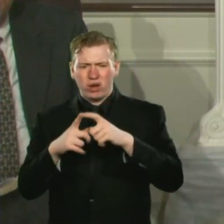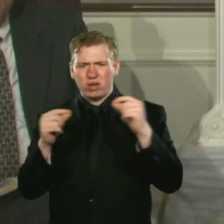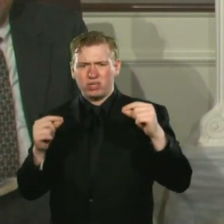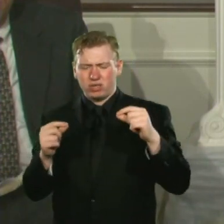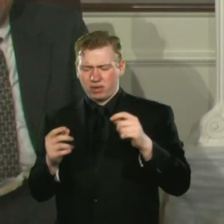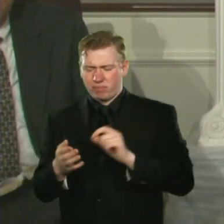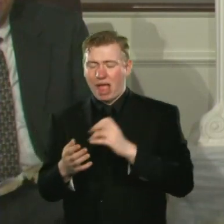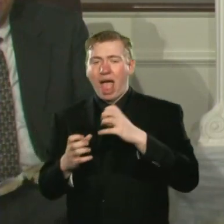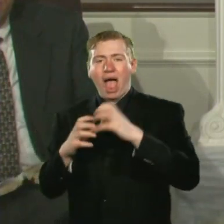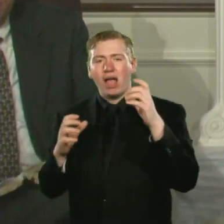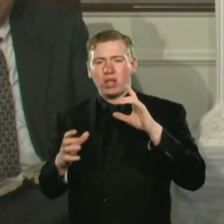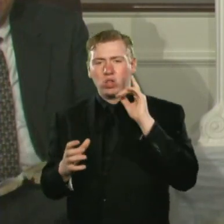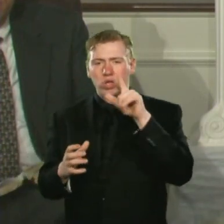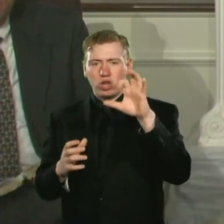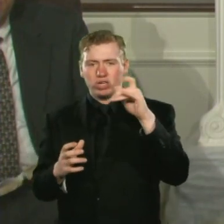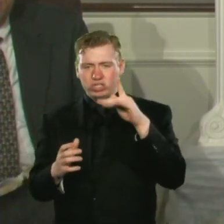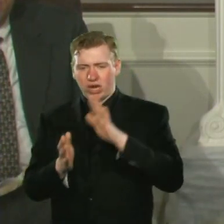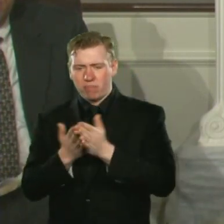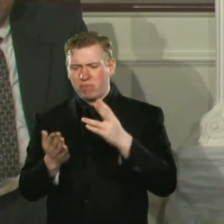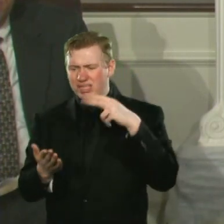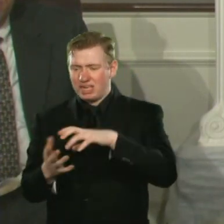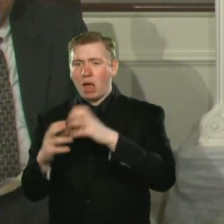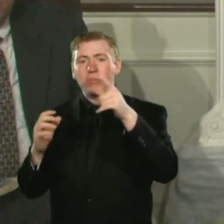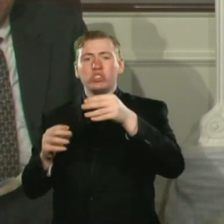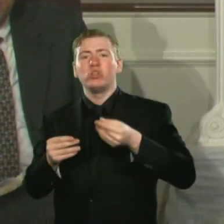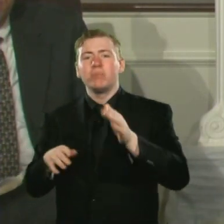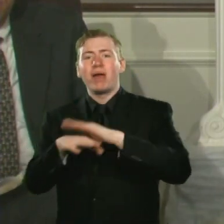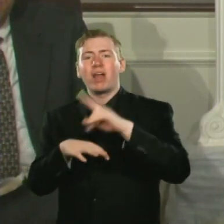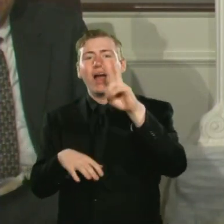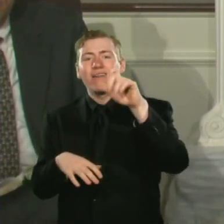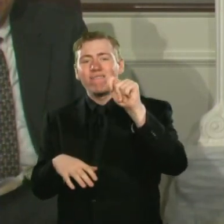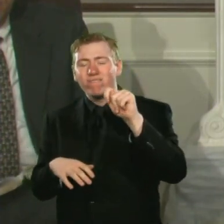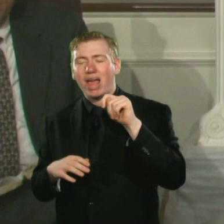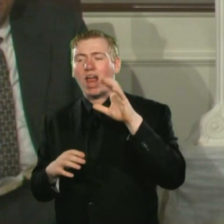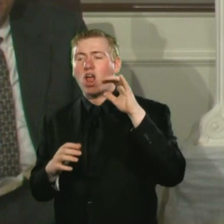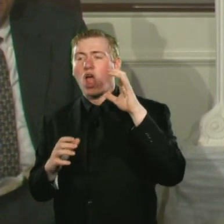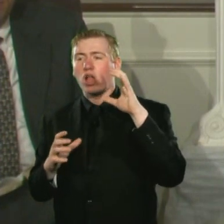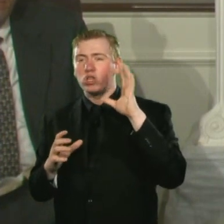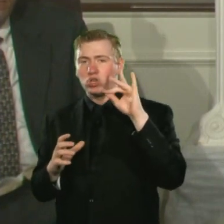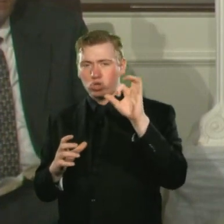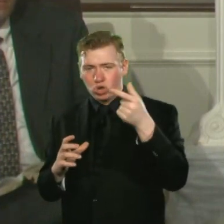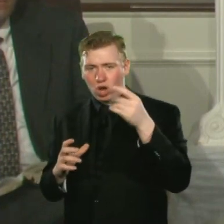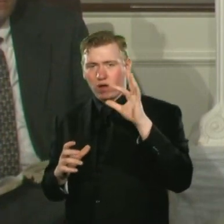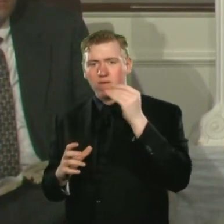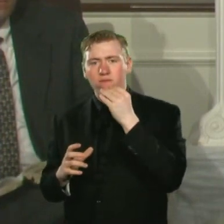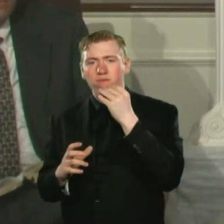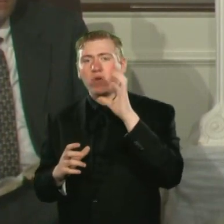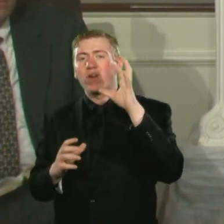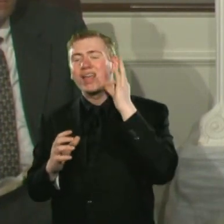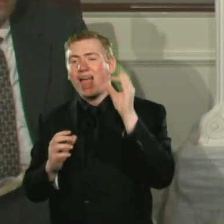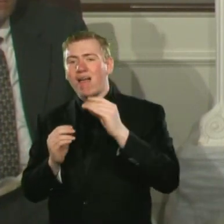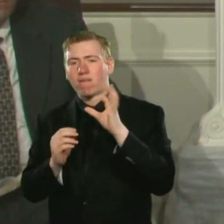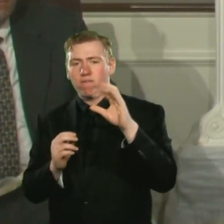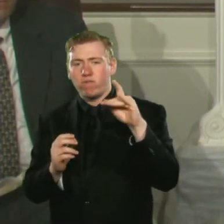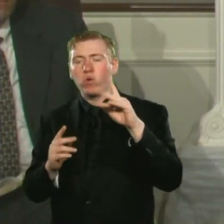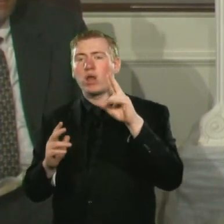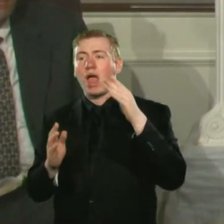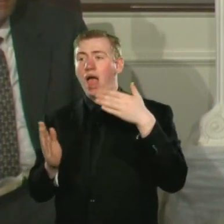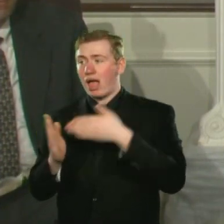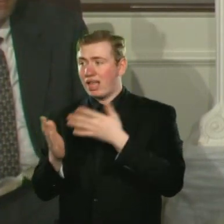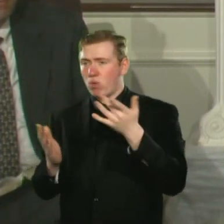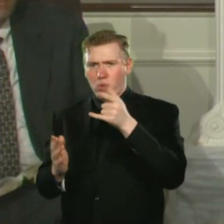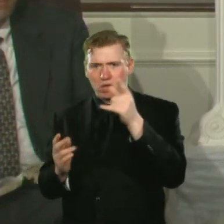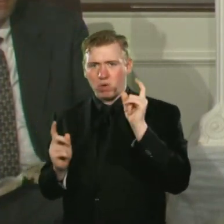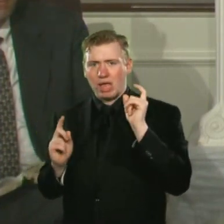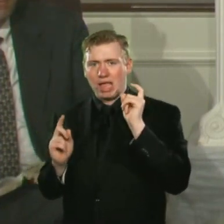bills and dog food and cat food and whatever else over what you've given to world evangelism or what you've given to